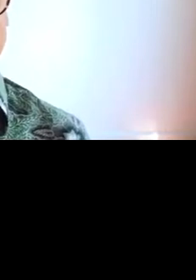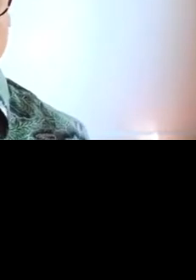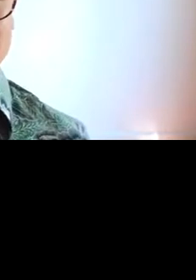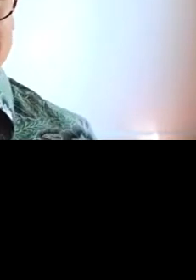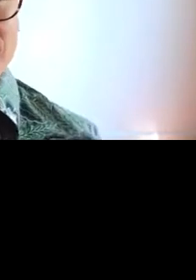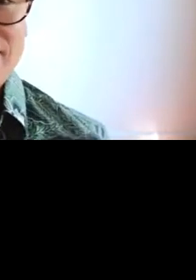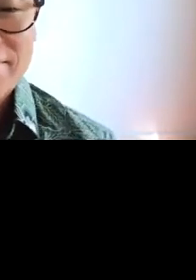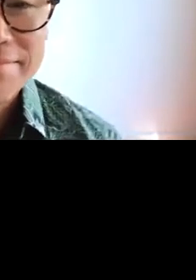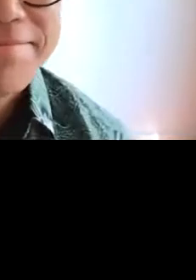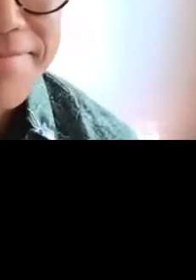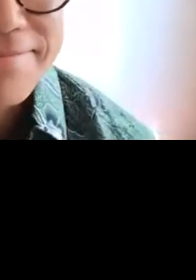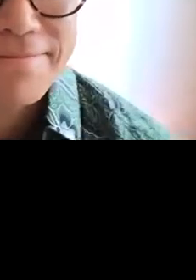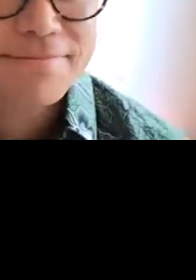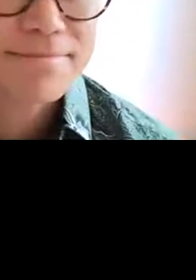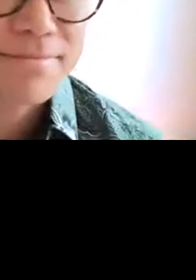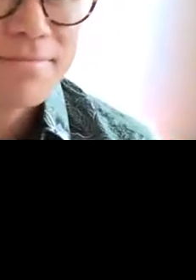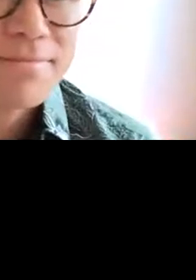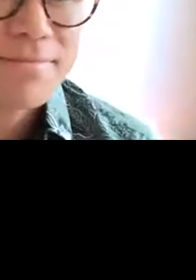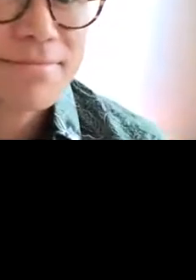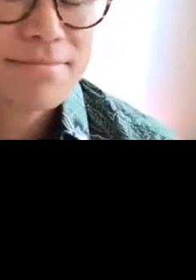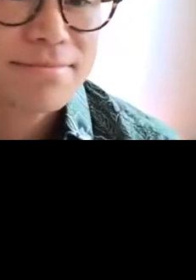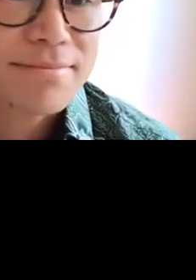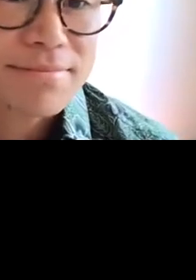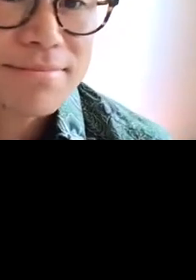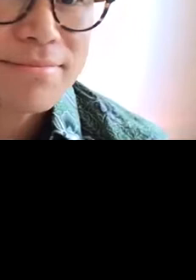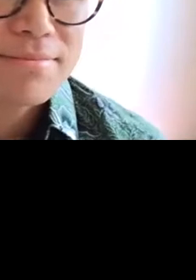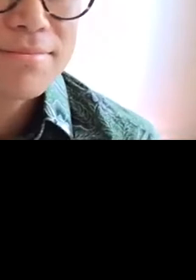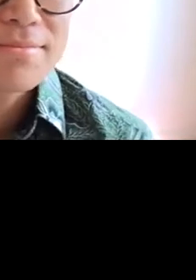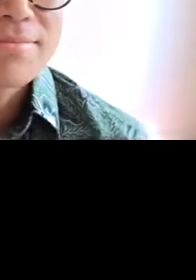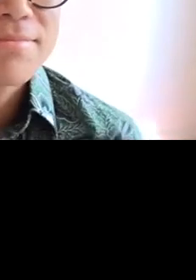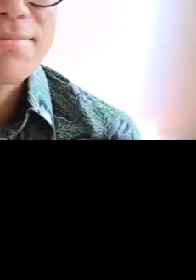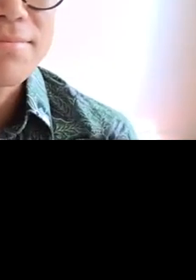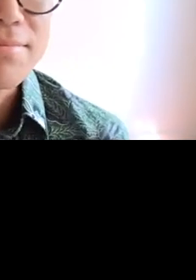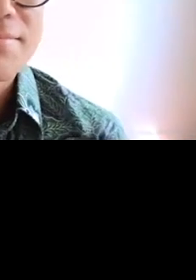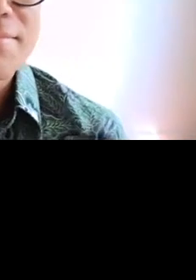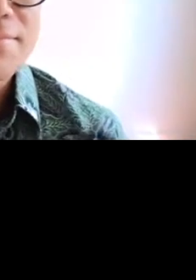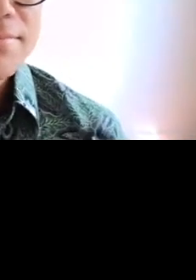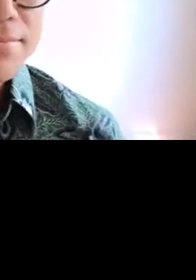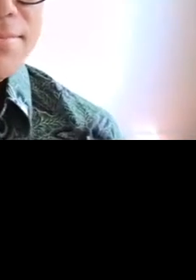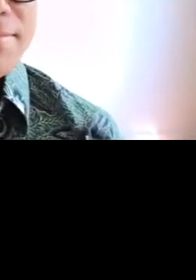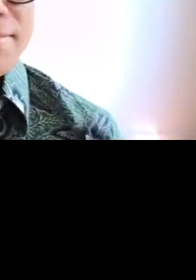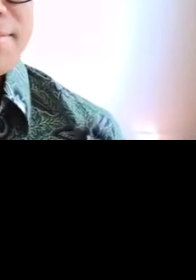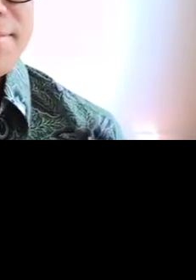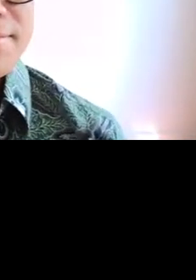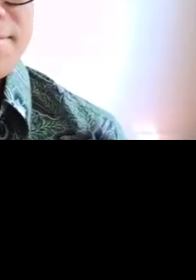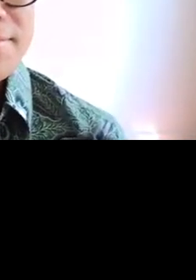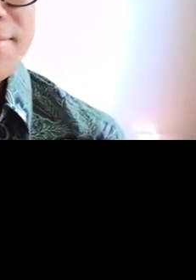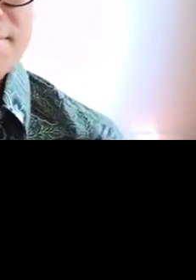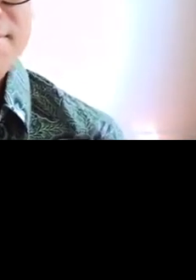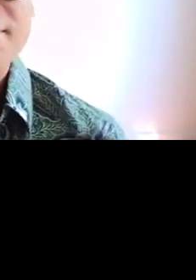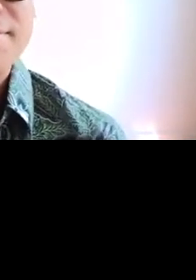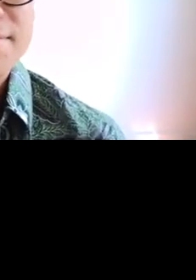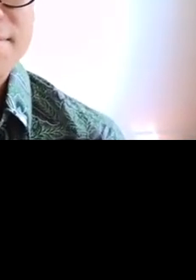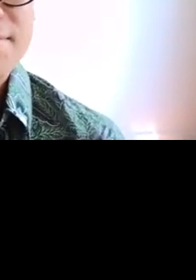is Adrian and I use the pronouns they, them, and theirs. I am the membership organizer at Media